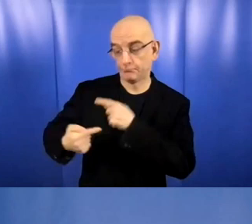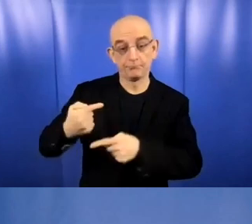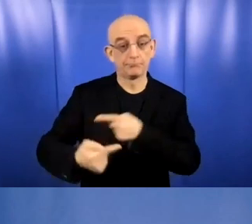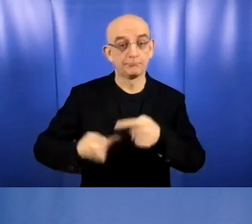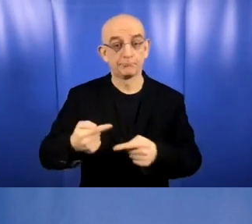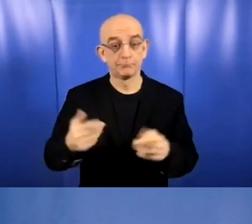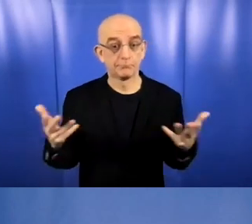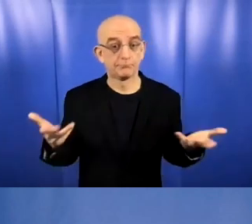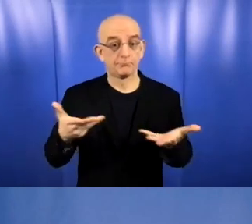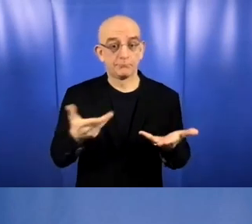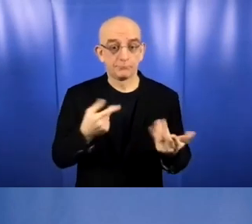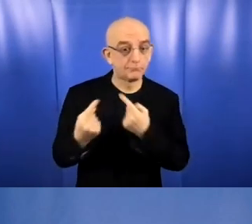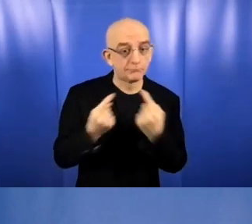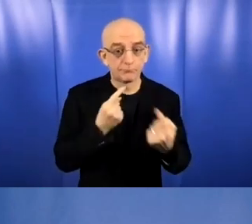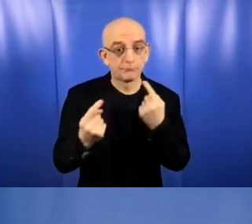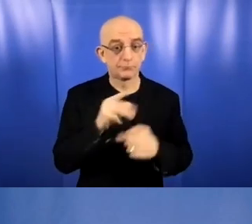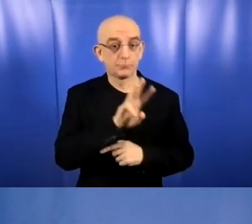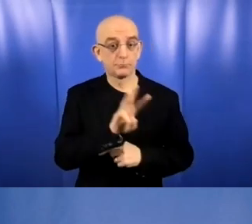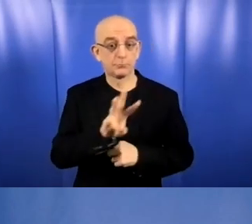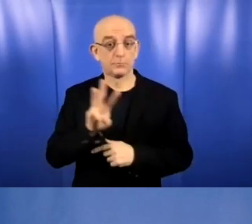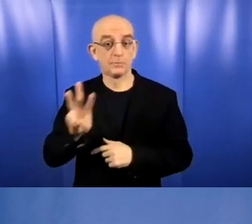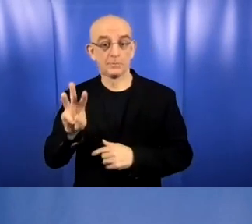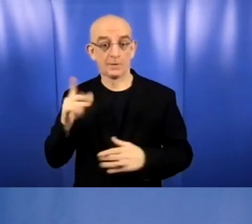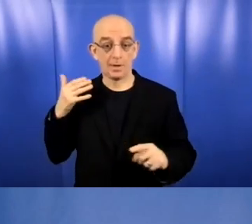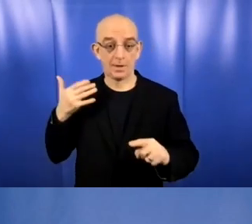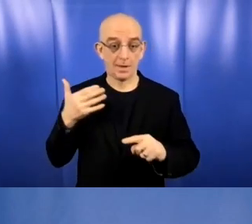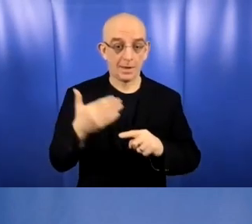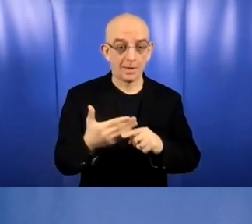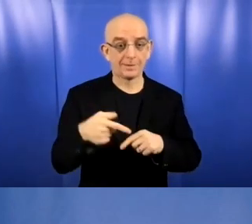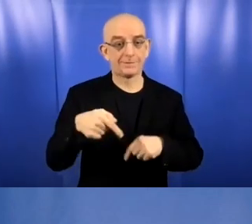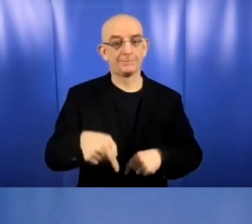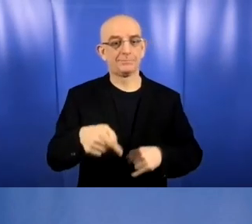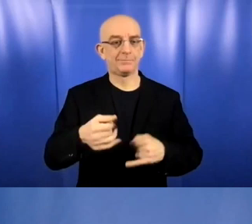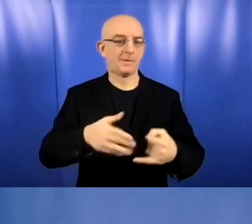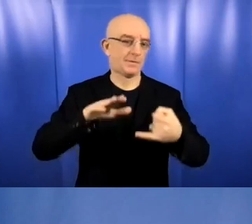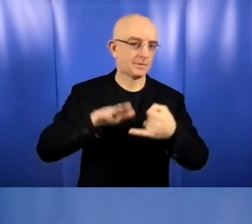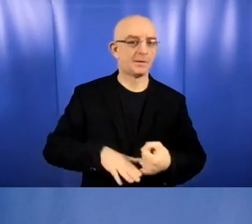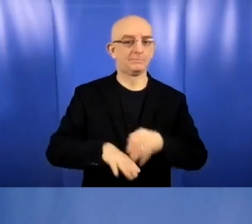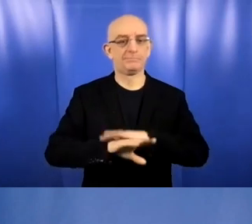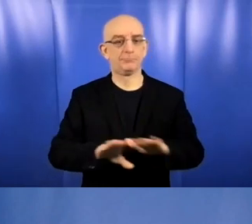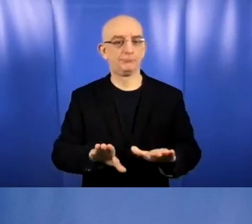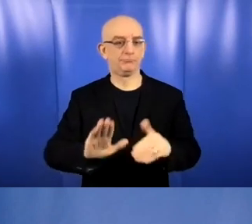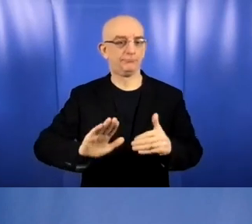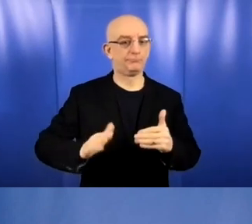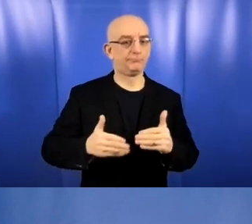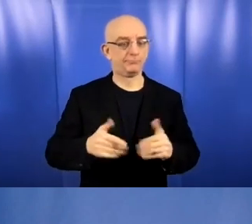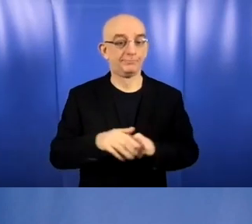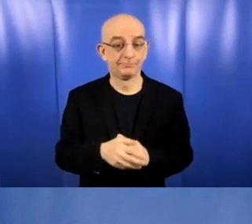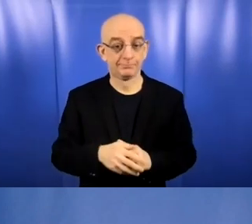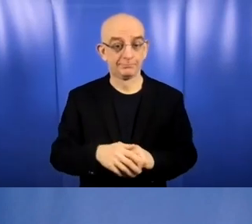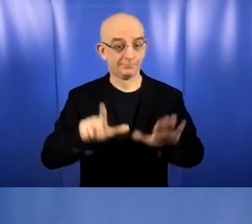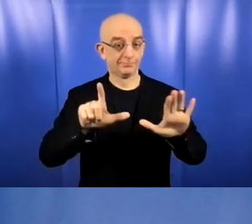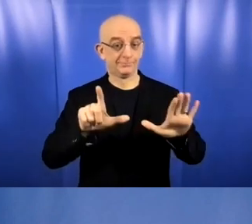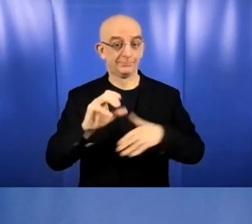It has been a wonderful 10 days of sessions from all over the world.